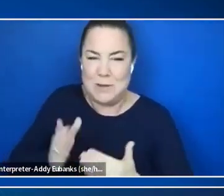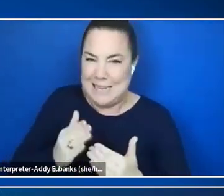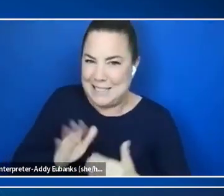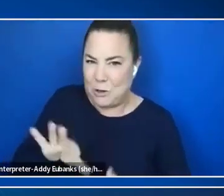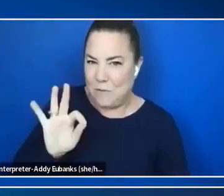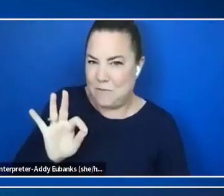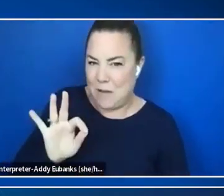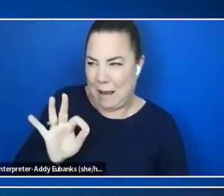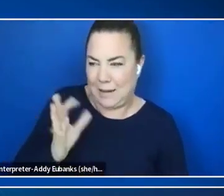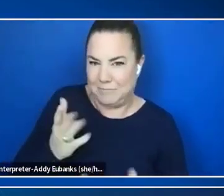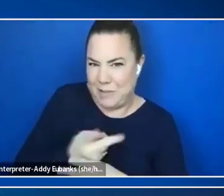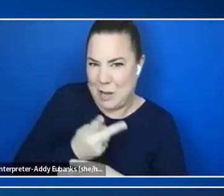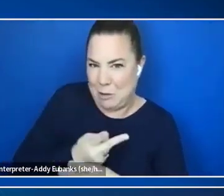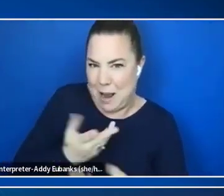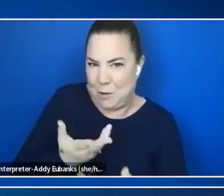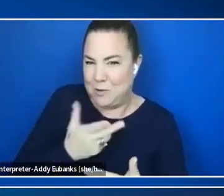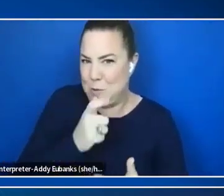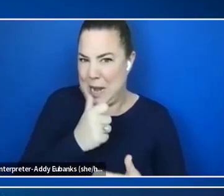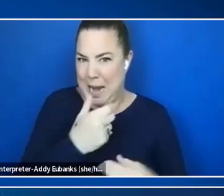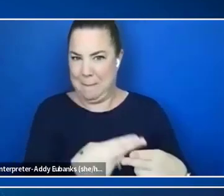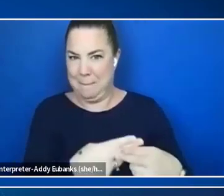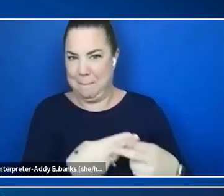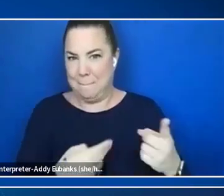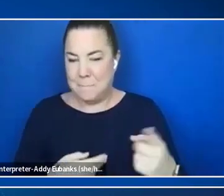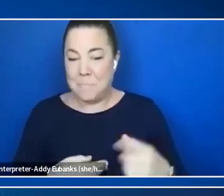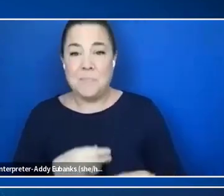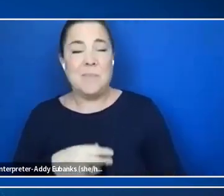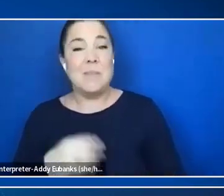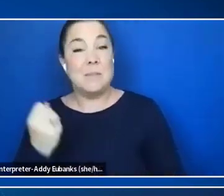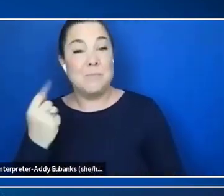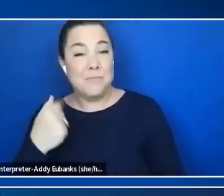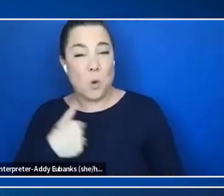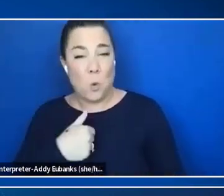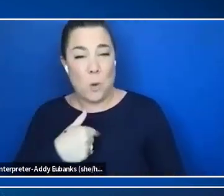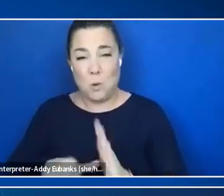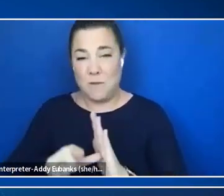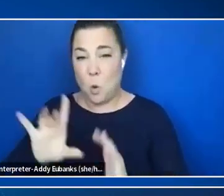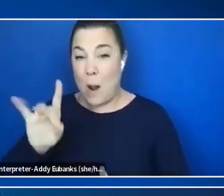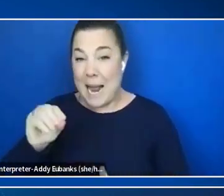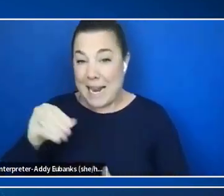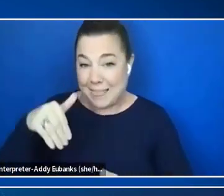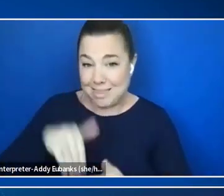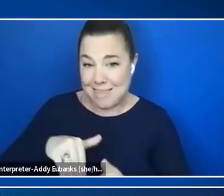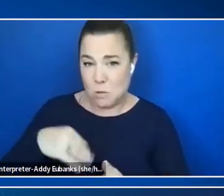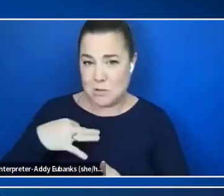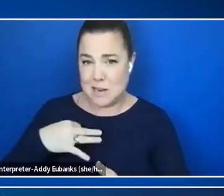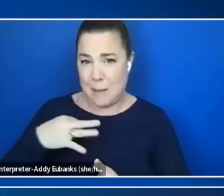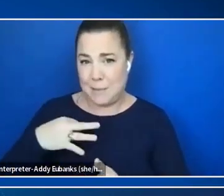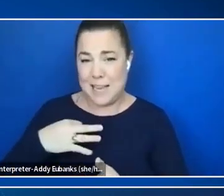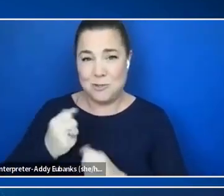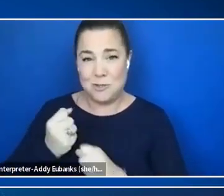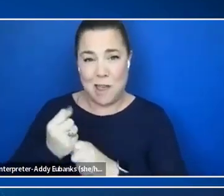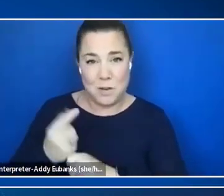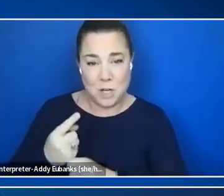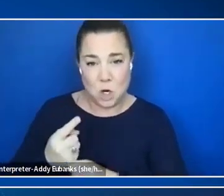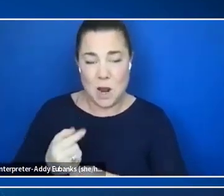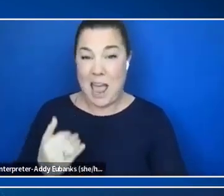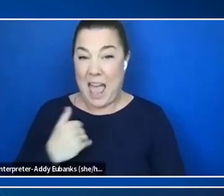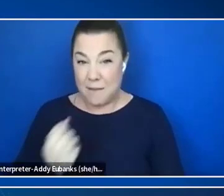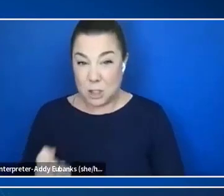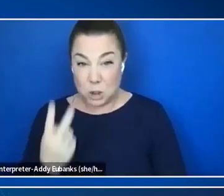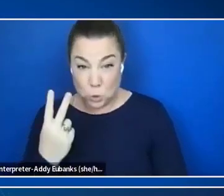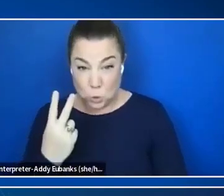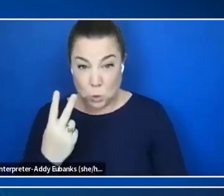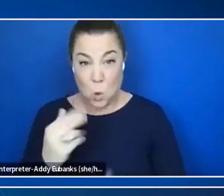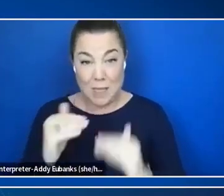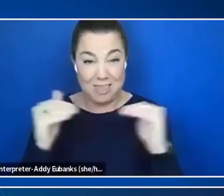NIH reviews about 80,000 applications a year. So logistically, to do a 2-stage review for everything